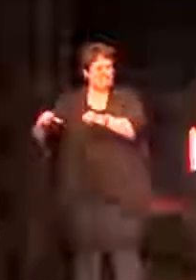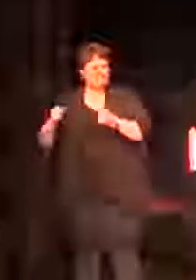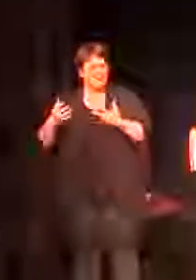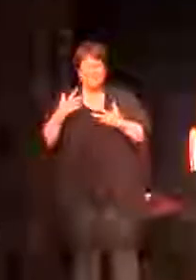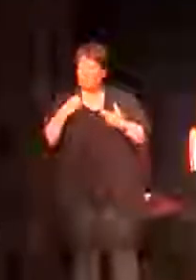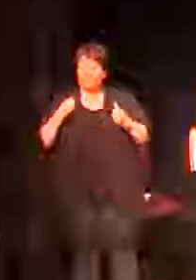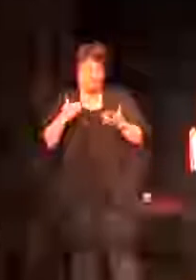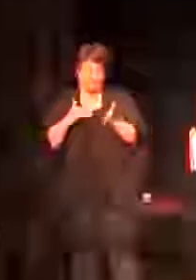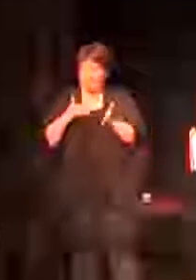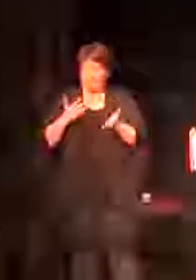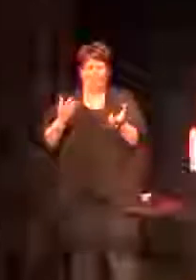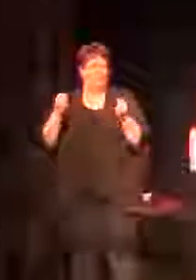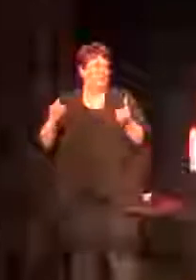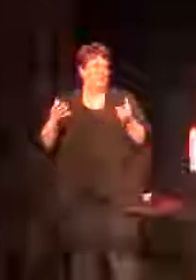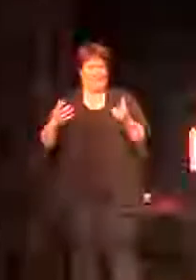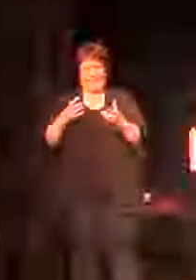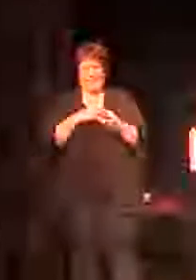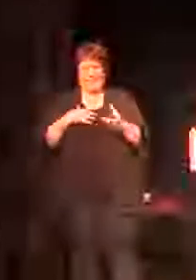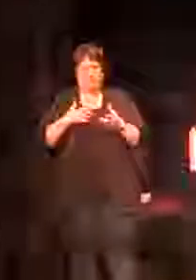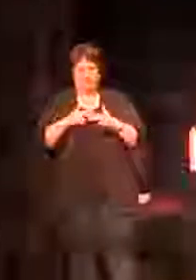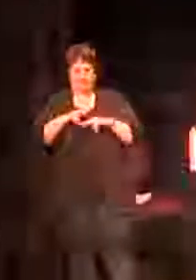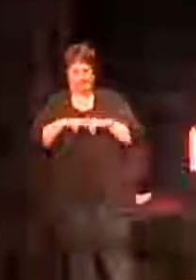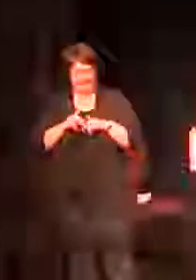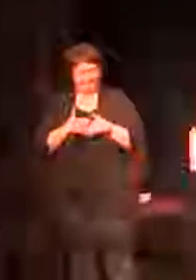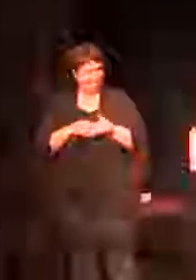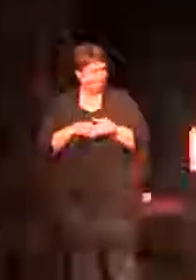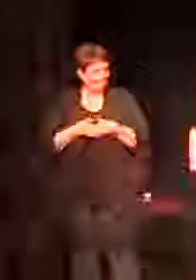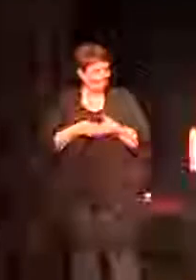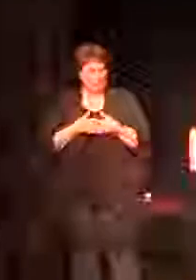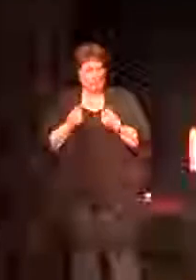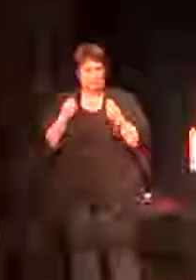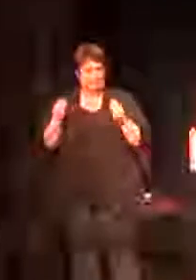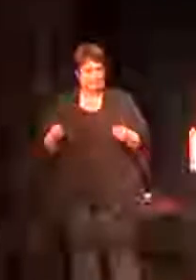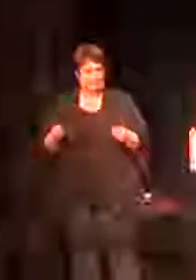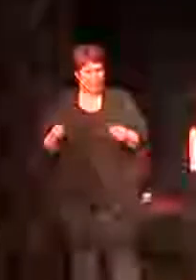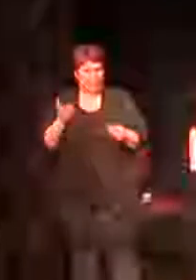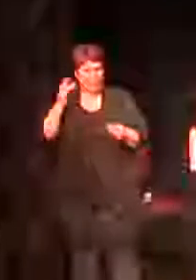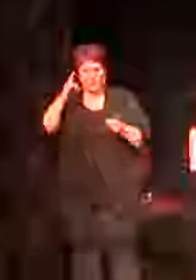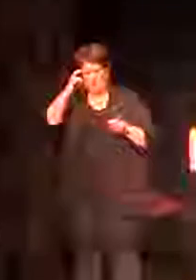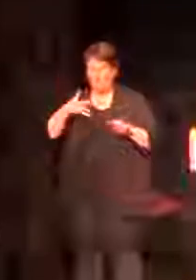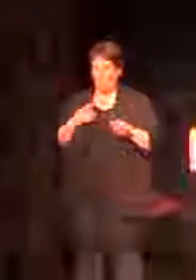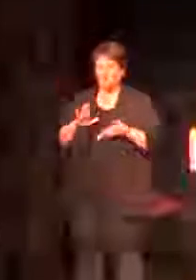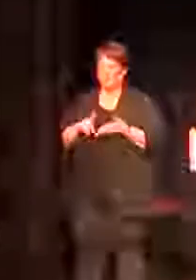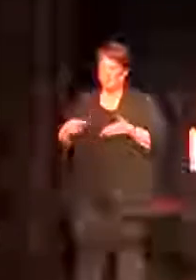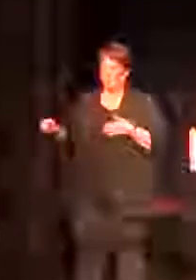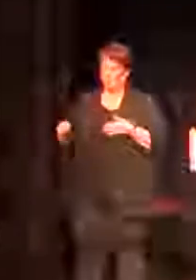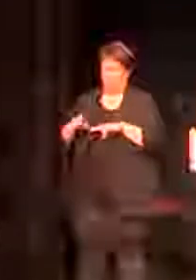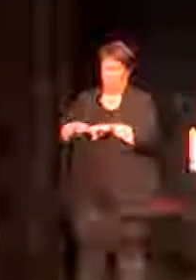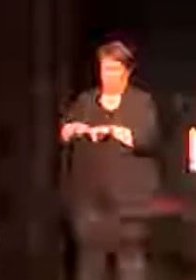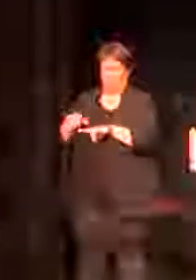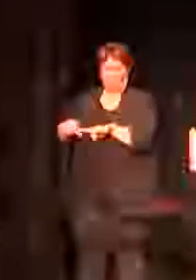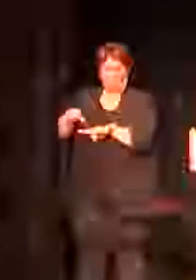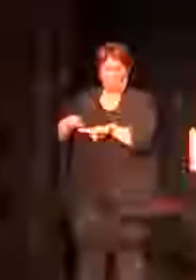this country, sitting in offices doing absolutely nothing because it's cheaper for their employer to have them there